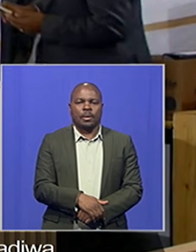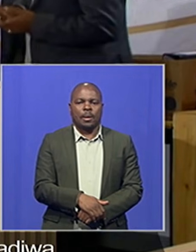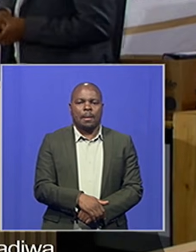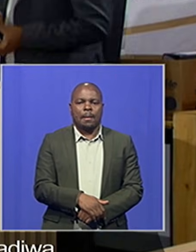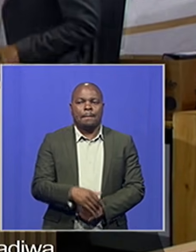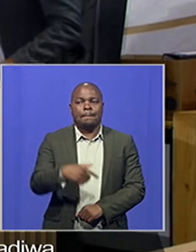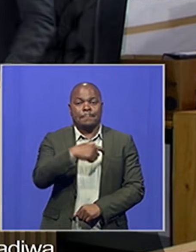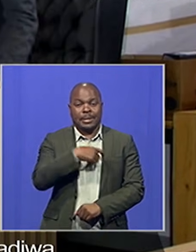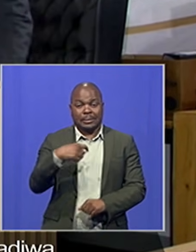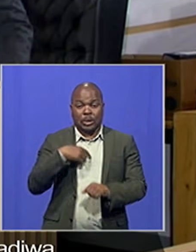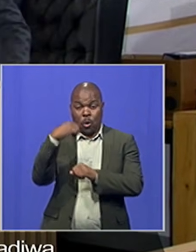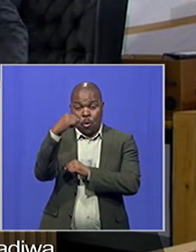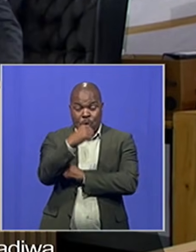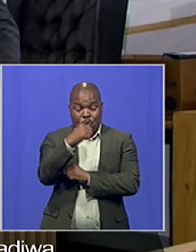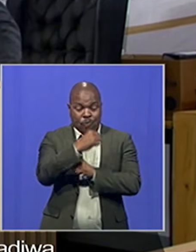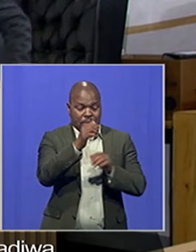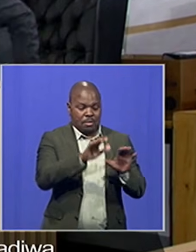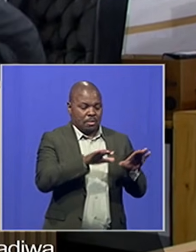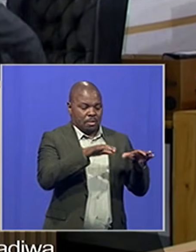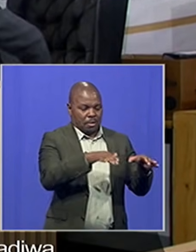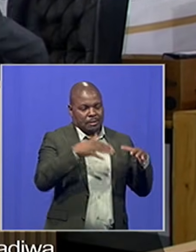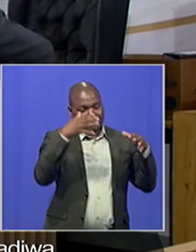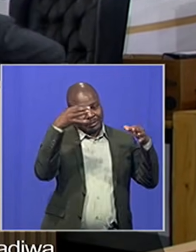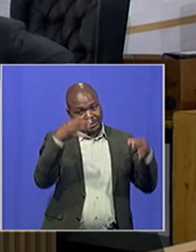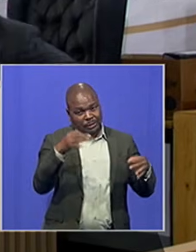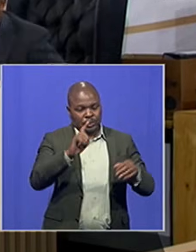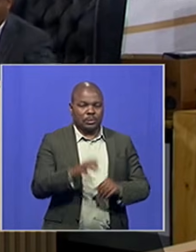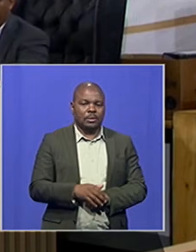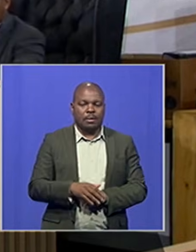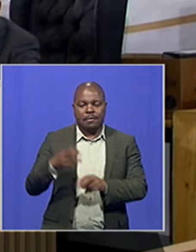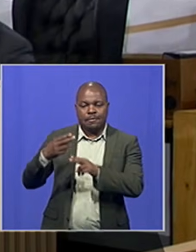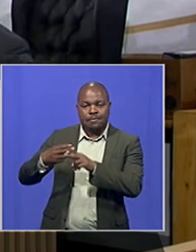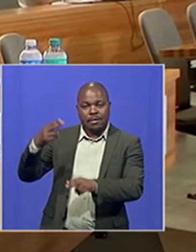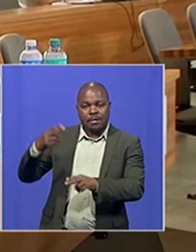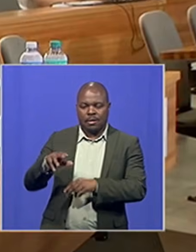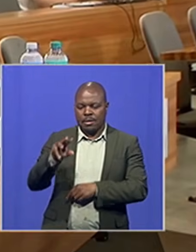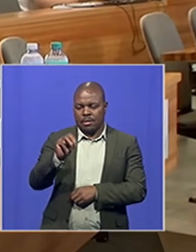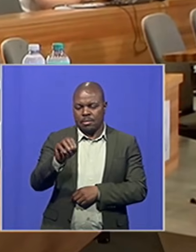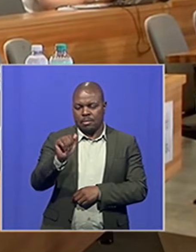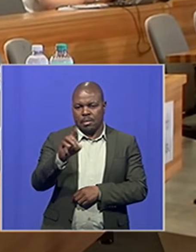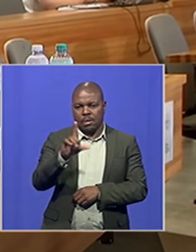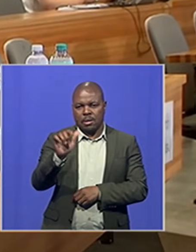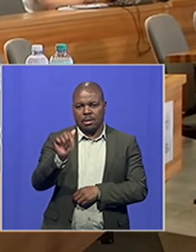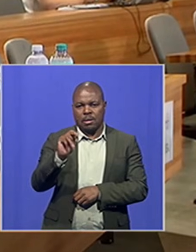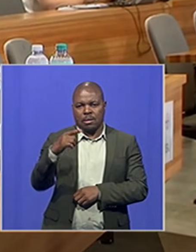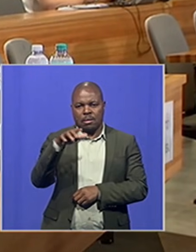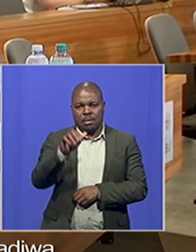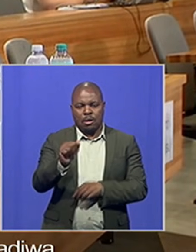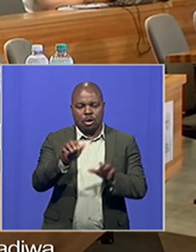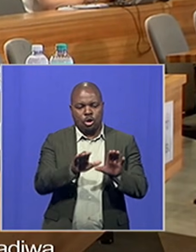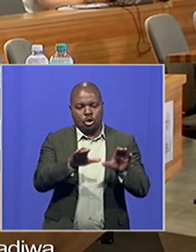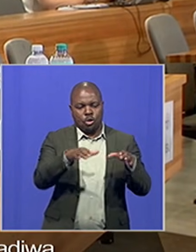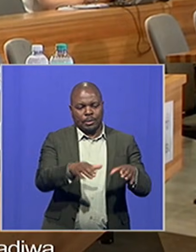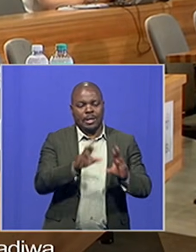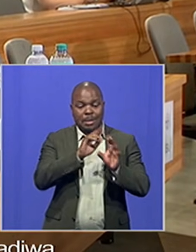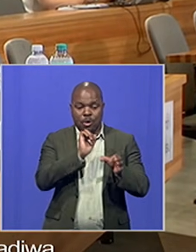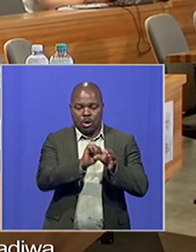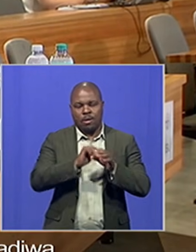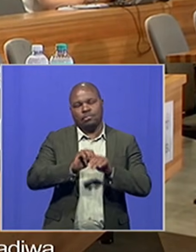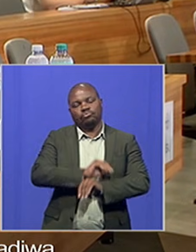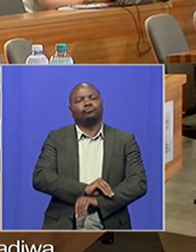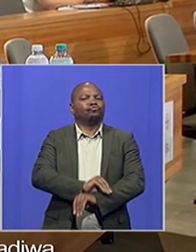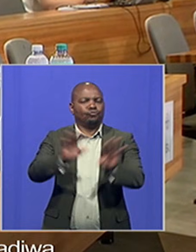Kantoro ya mopresidente sweditse go sedisisa gore pegelo ya bofelo ya komishini ya Matlanga e tla rebolwa mo phatlalatseng. Seno